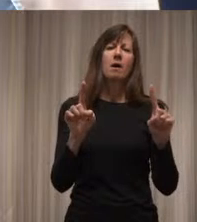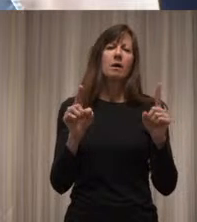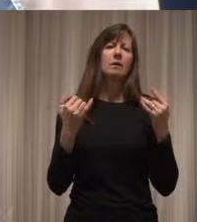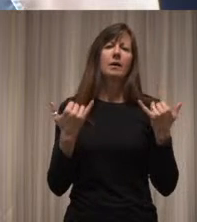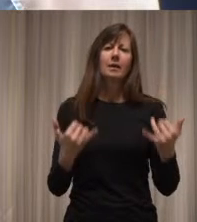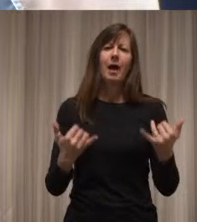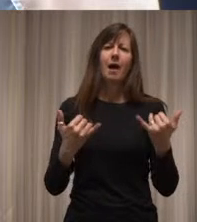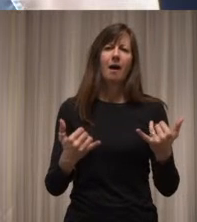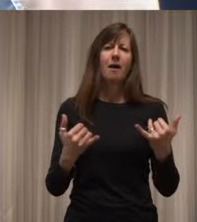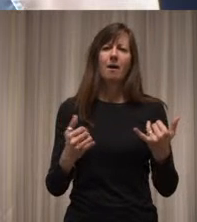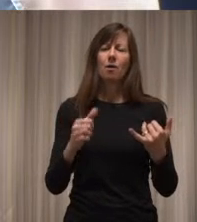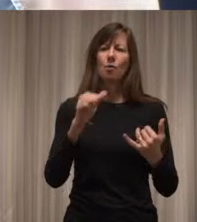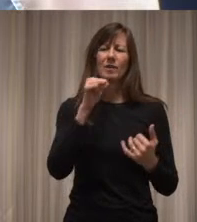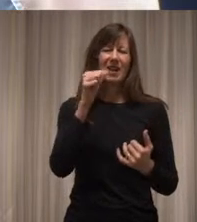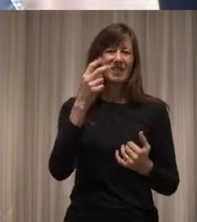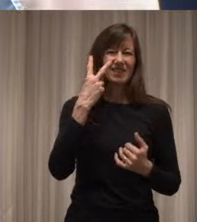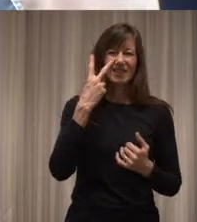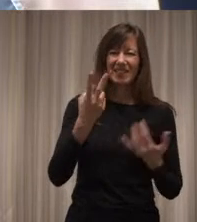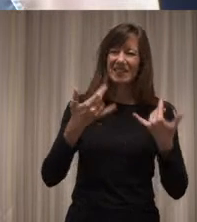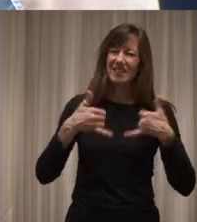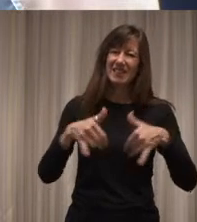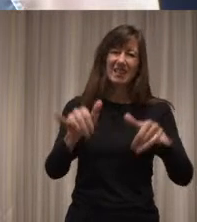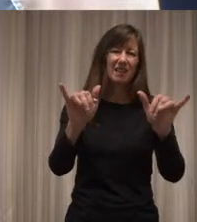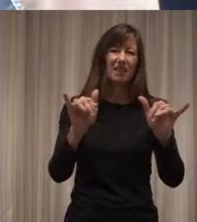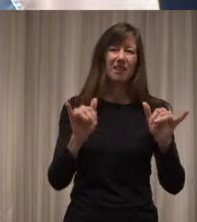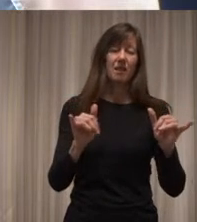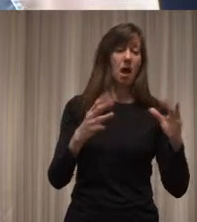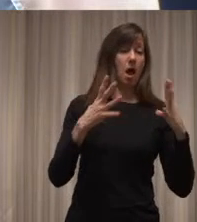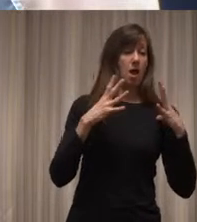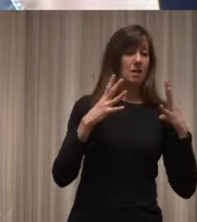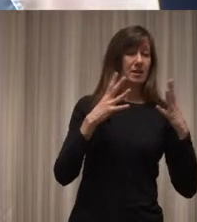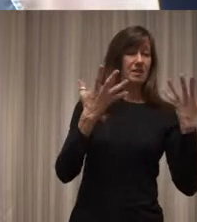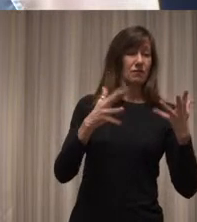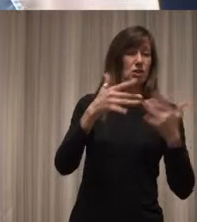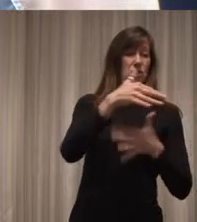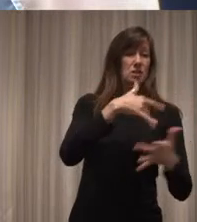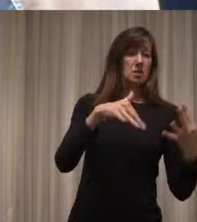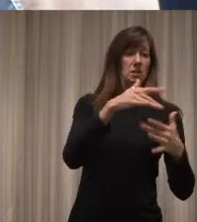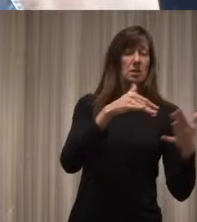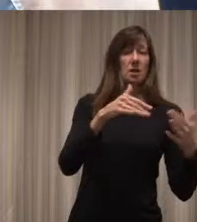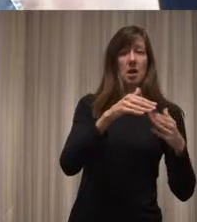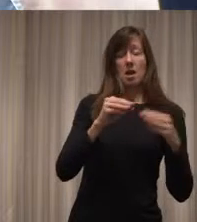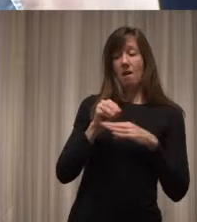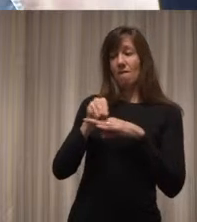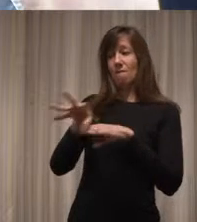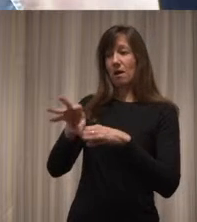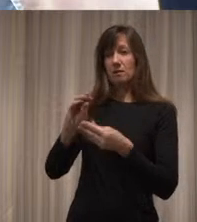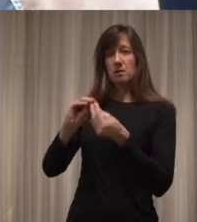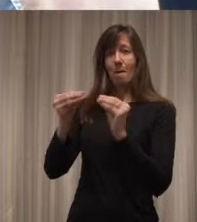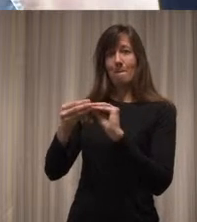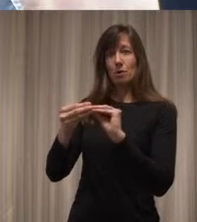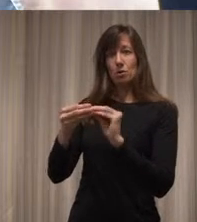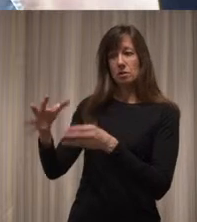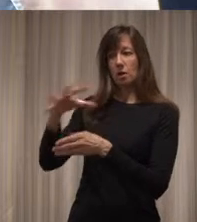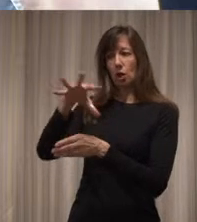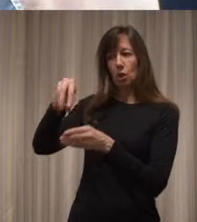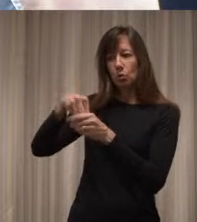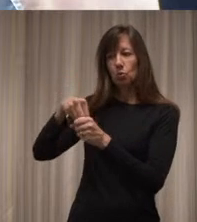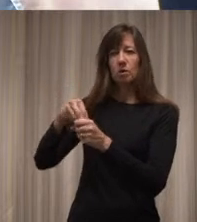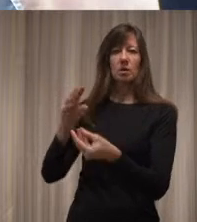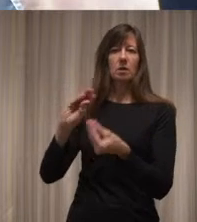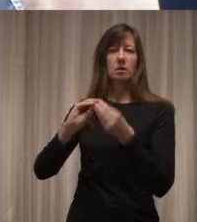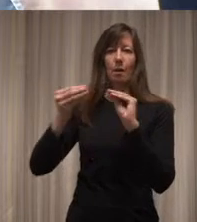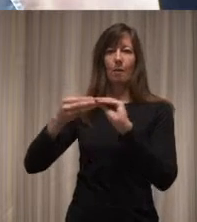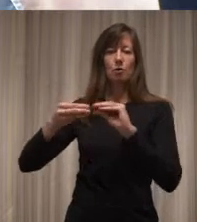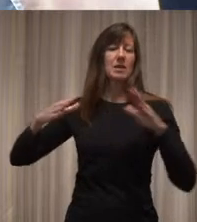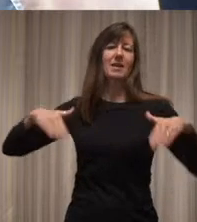of holiday gatherings, Christmas, and especially New Year's gatherings. Those really aren't showing yet in this data, so there is some